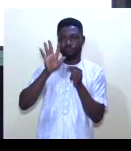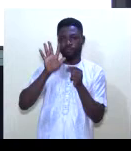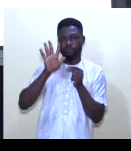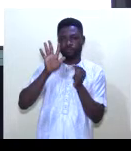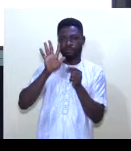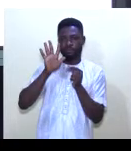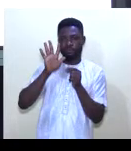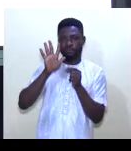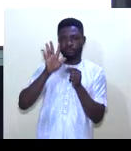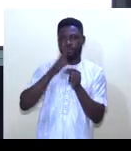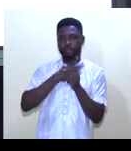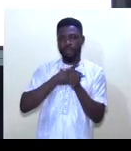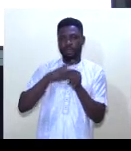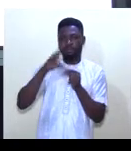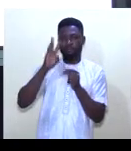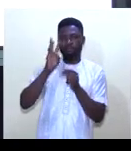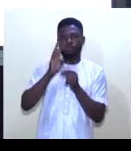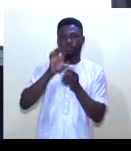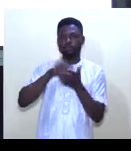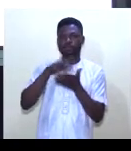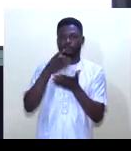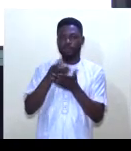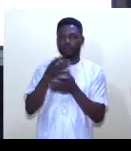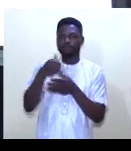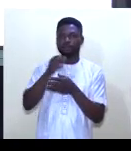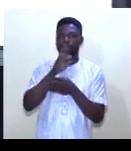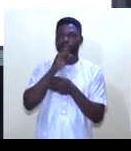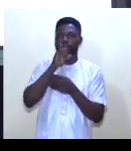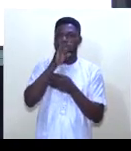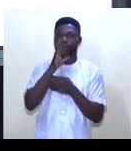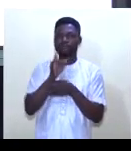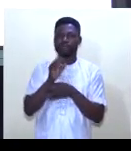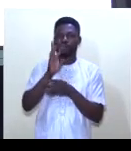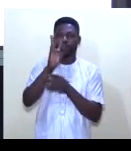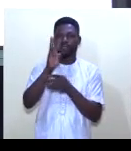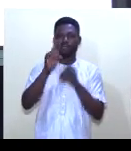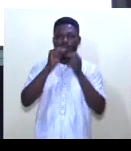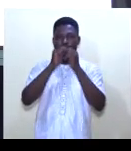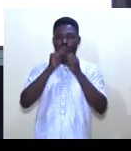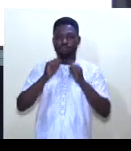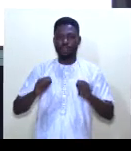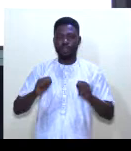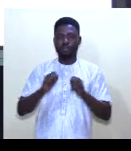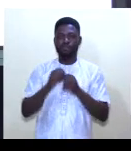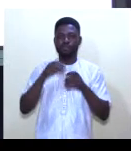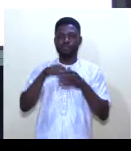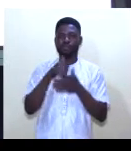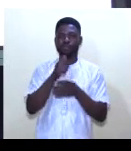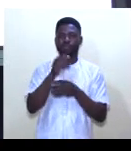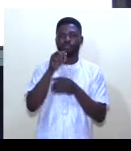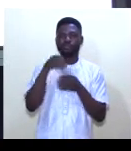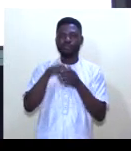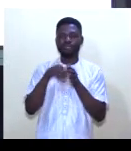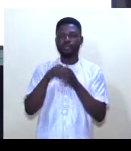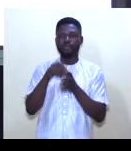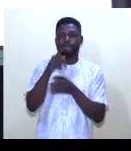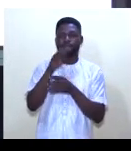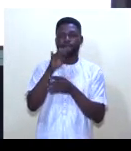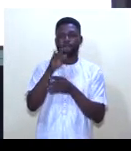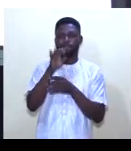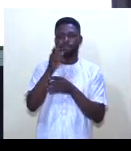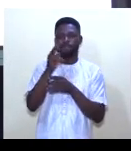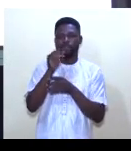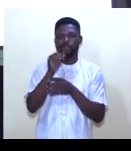4, 5, and 6, confirming that there are actually 6 triangles in an 8-sided